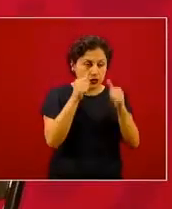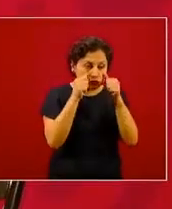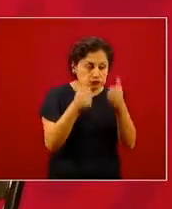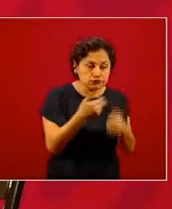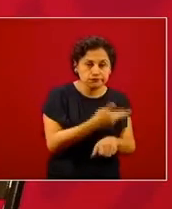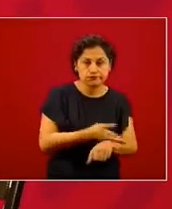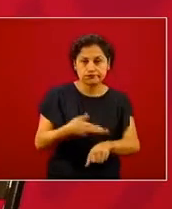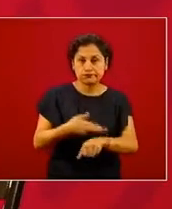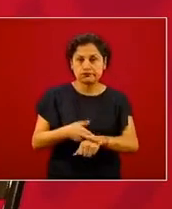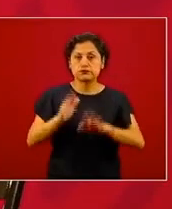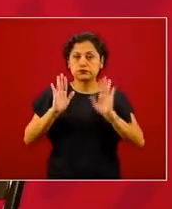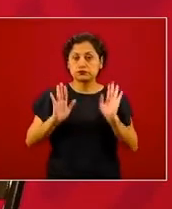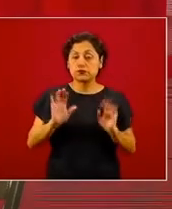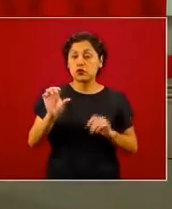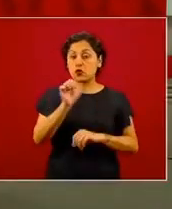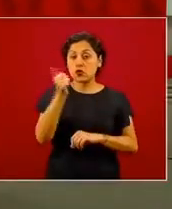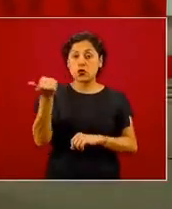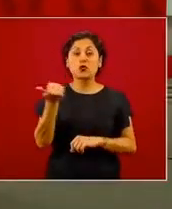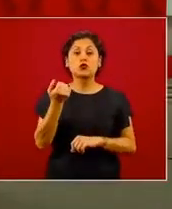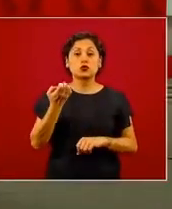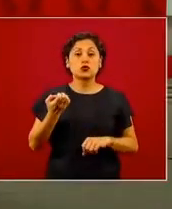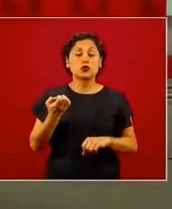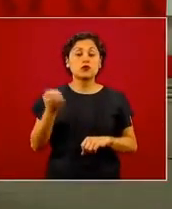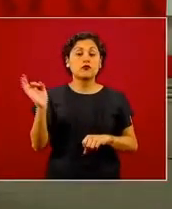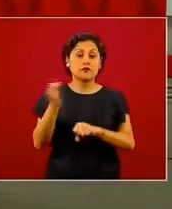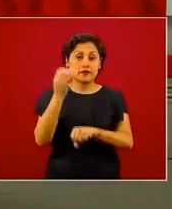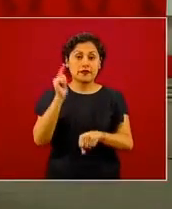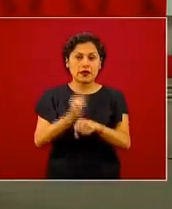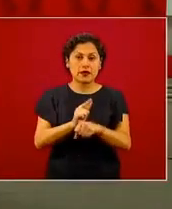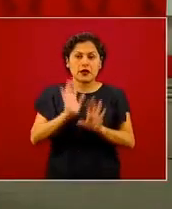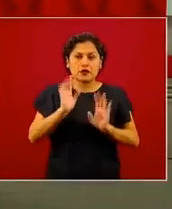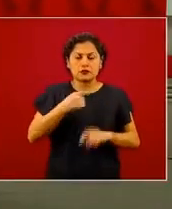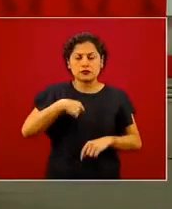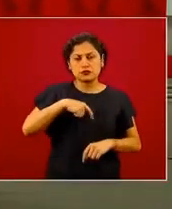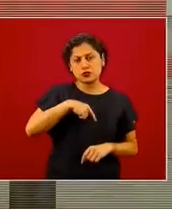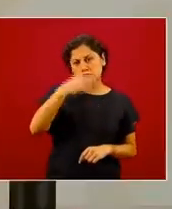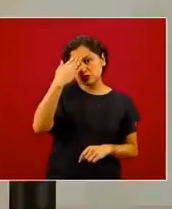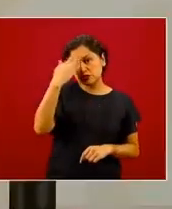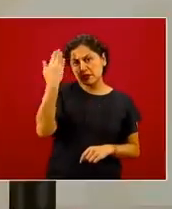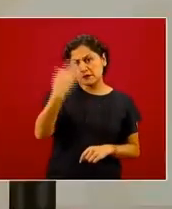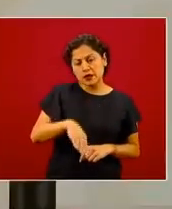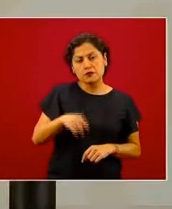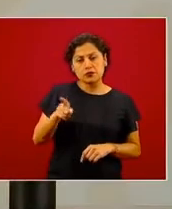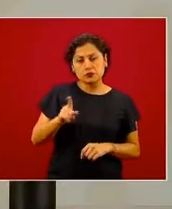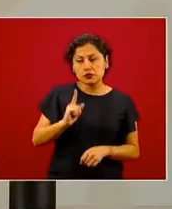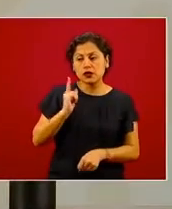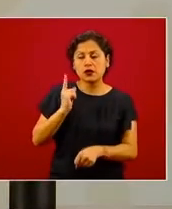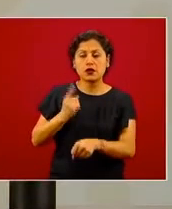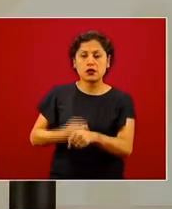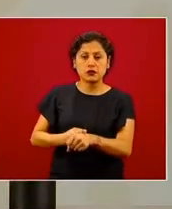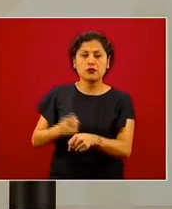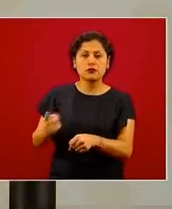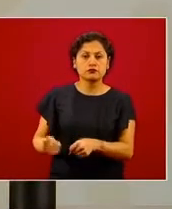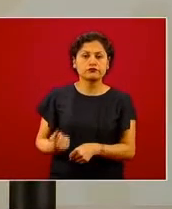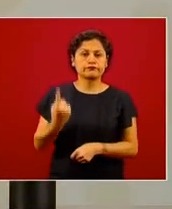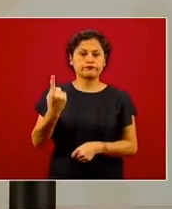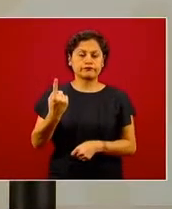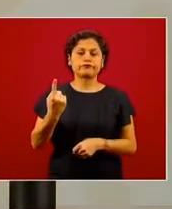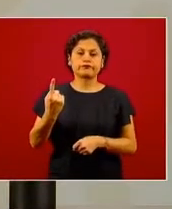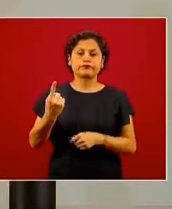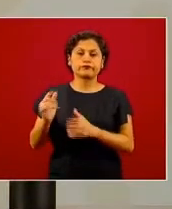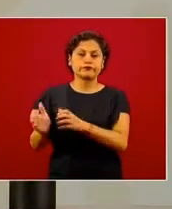with the Ministry of Health, we considered them to be appropriately dealt with. Outbreaks were